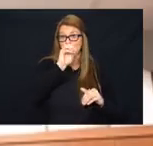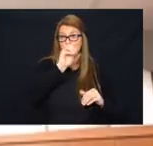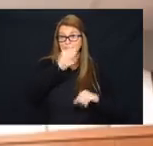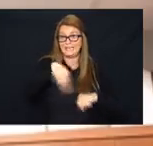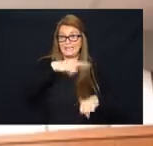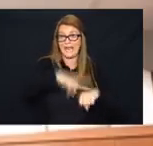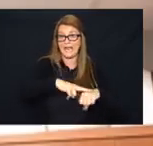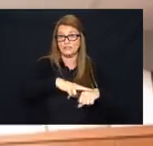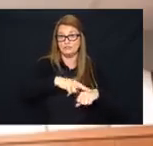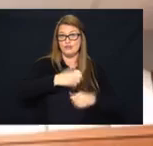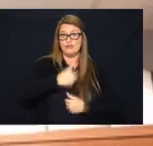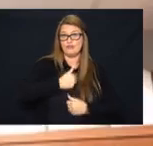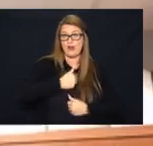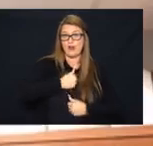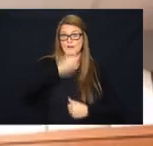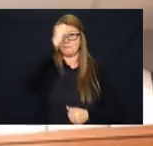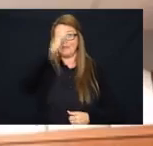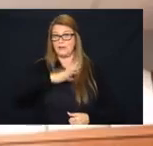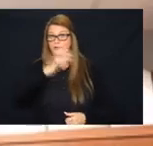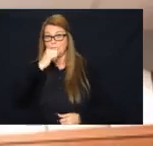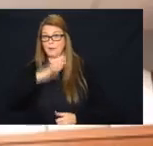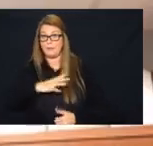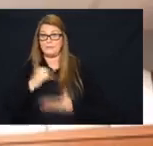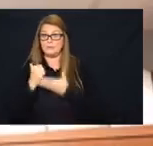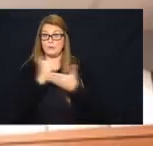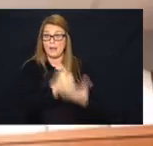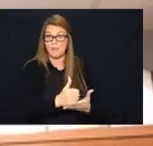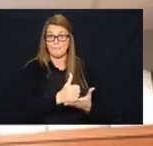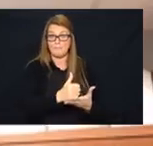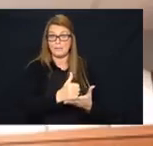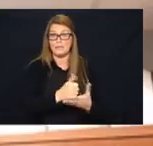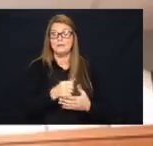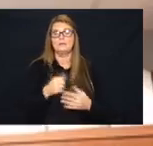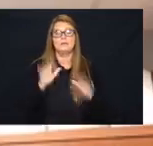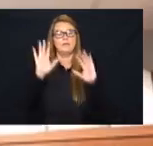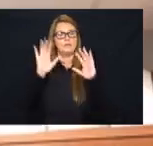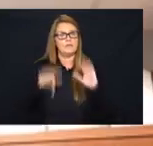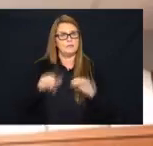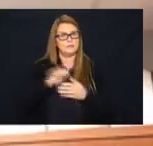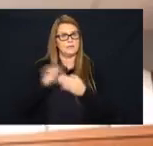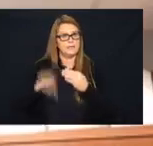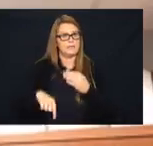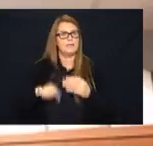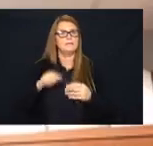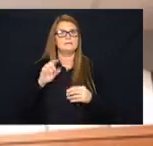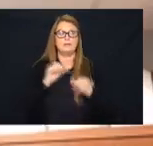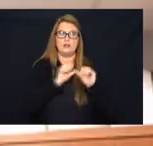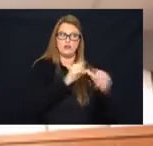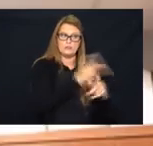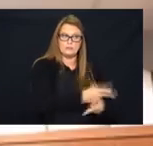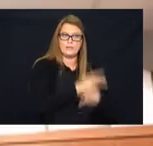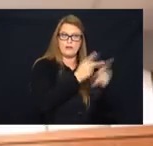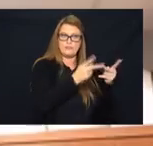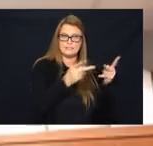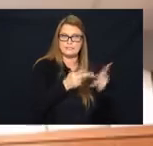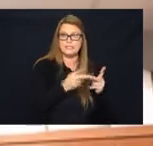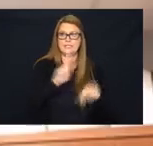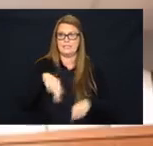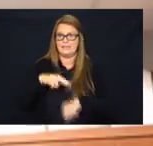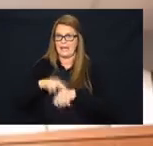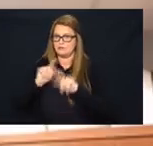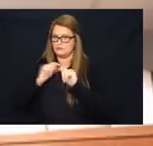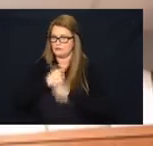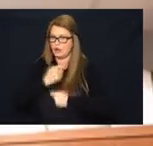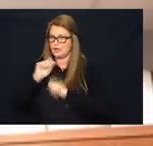National Guardsmen. So some great work over the weekend by the hospitals, the long-term care facilities, our National Guard